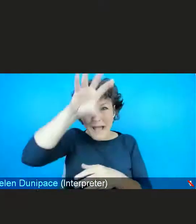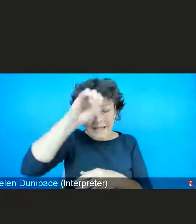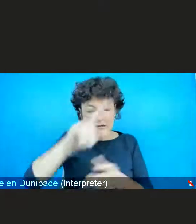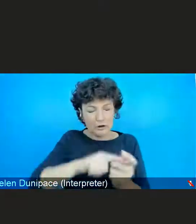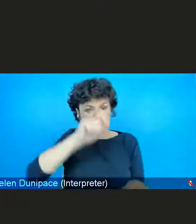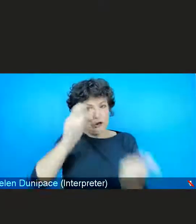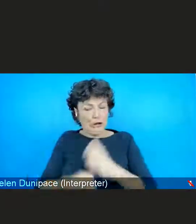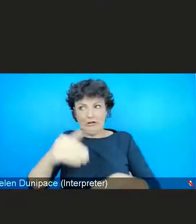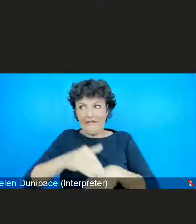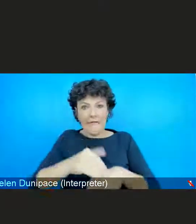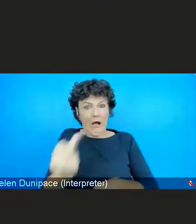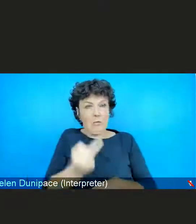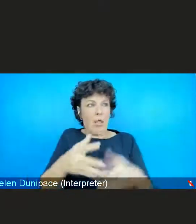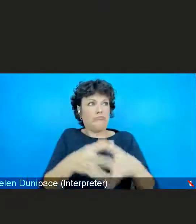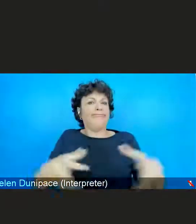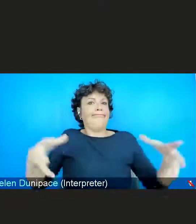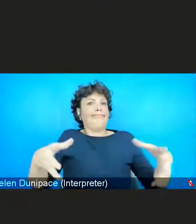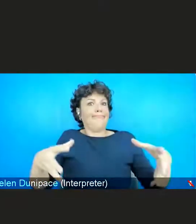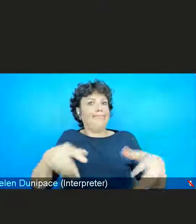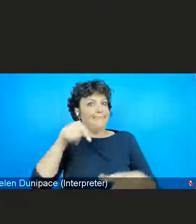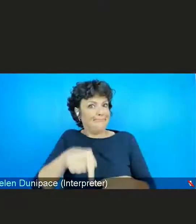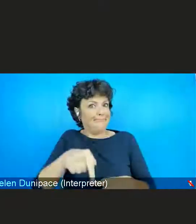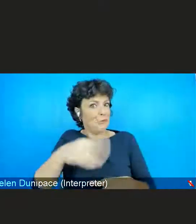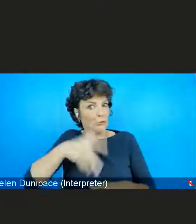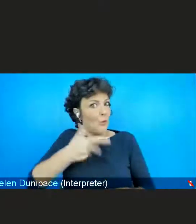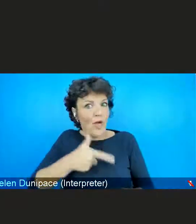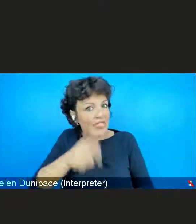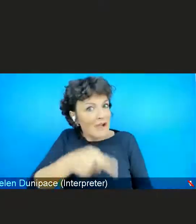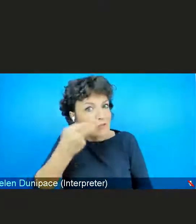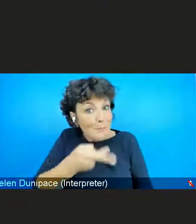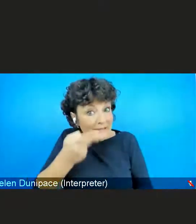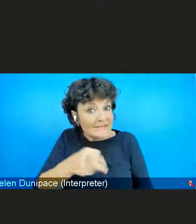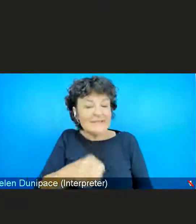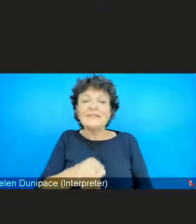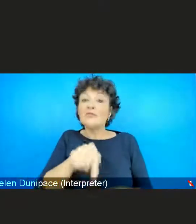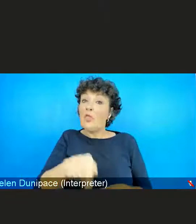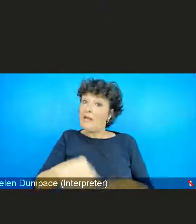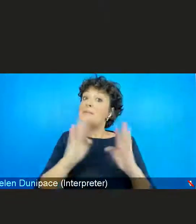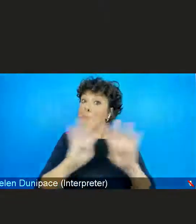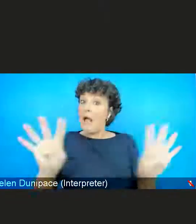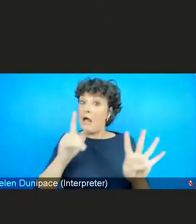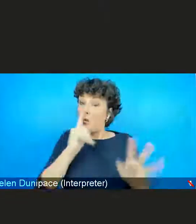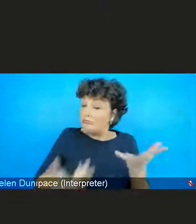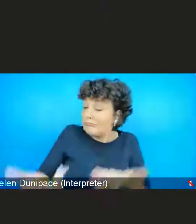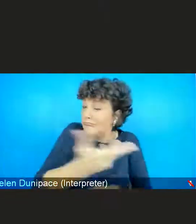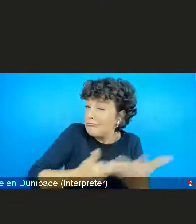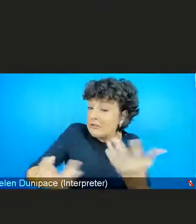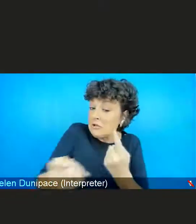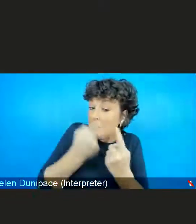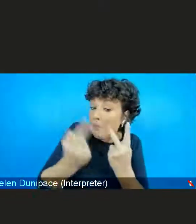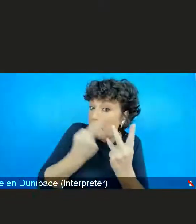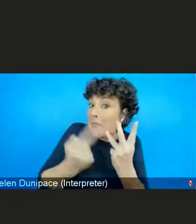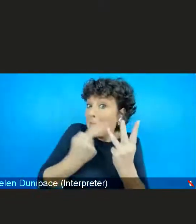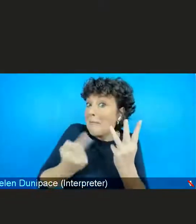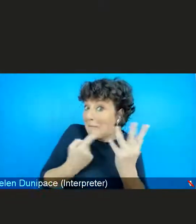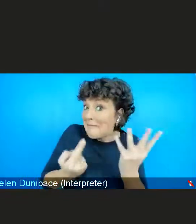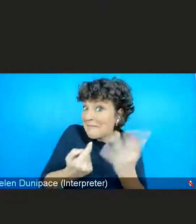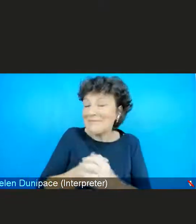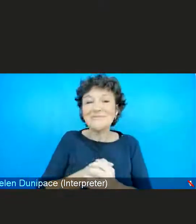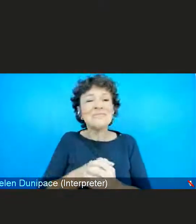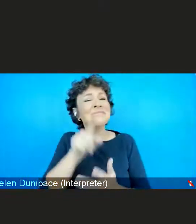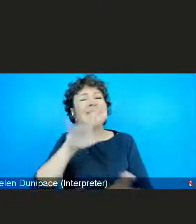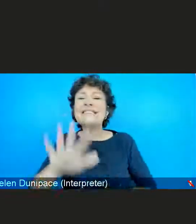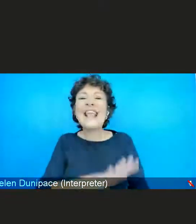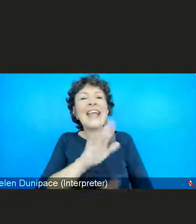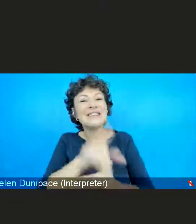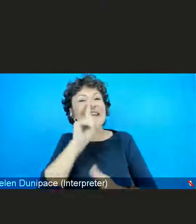to address these questions in the next 60 minutes or so, and I look forward to your involvement. We are delighted that you're able to join us,